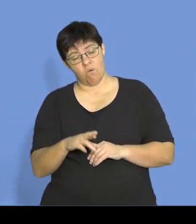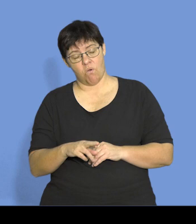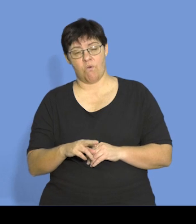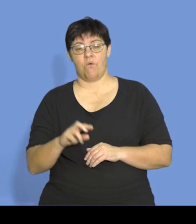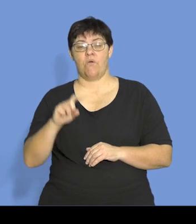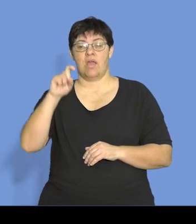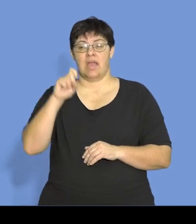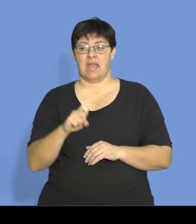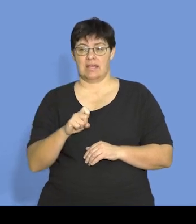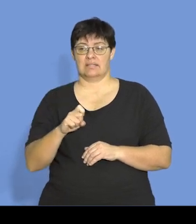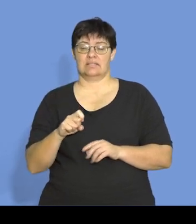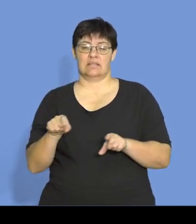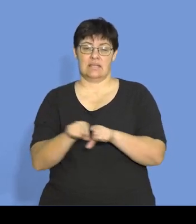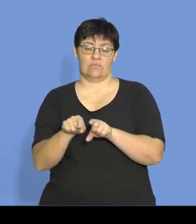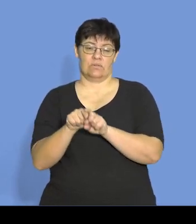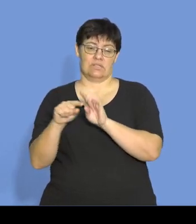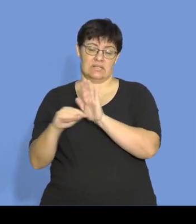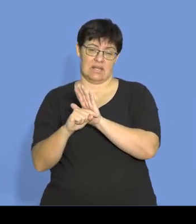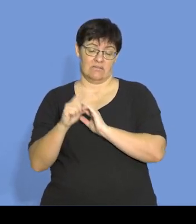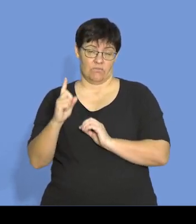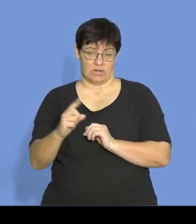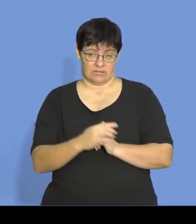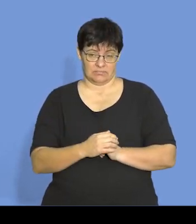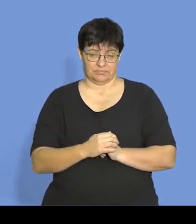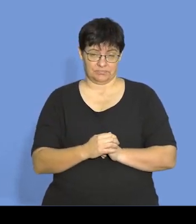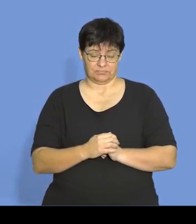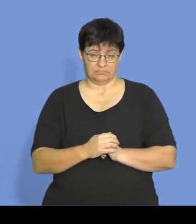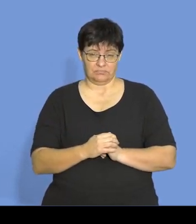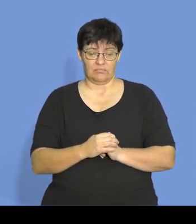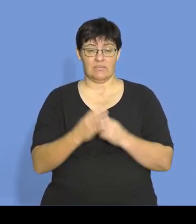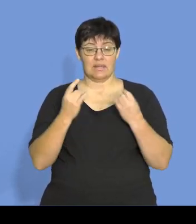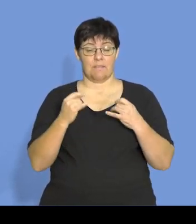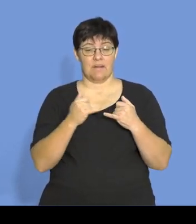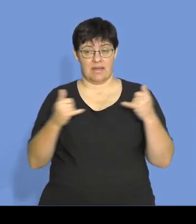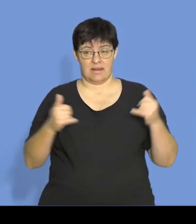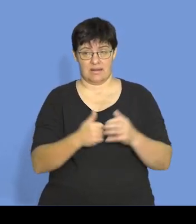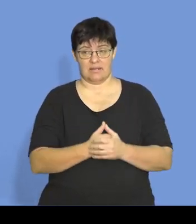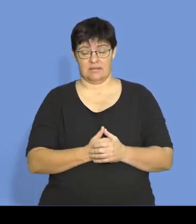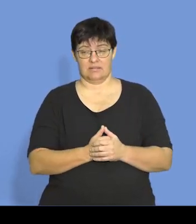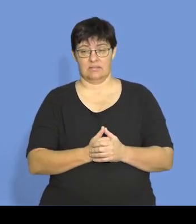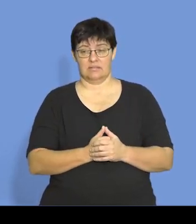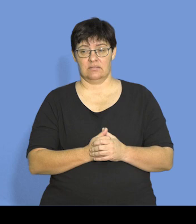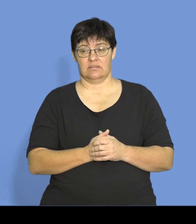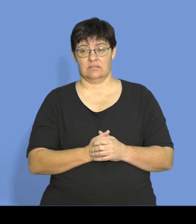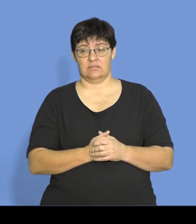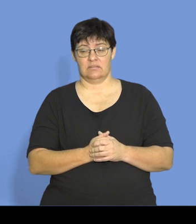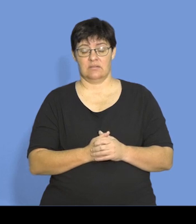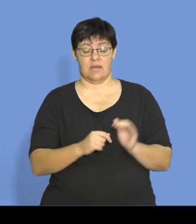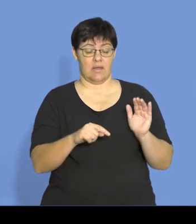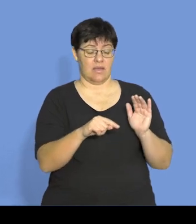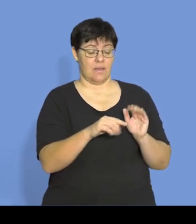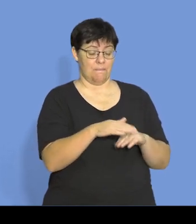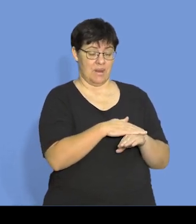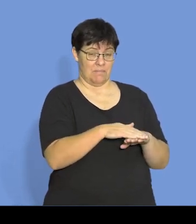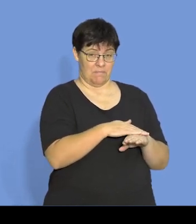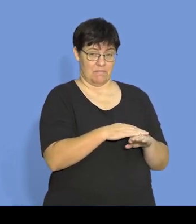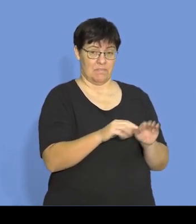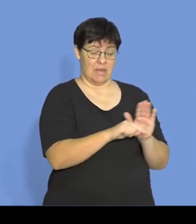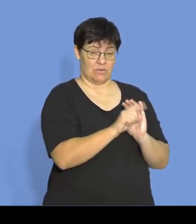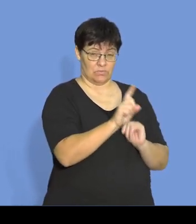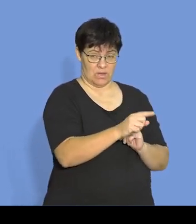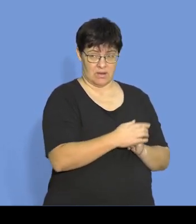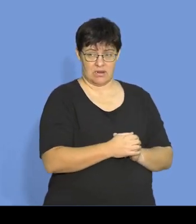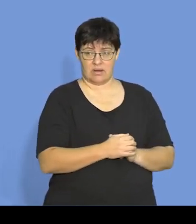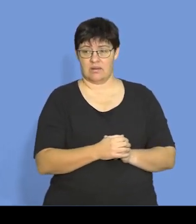is equal to negative 1. Now this on a number line, I will have my minimum value, which is minus